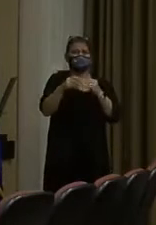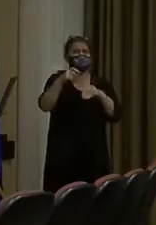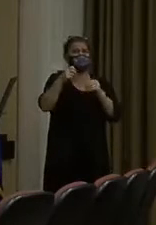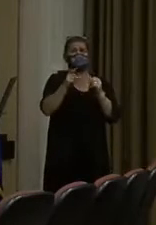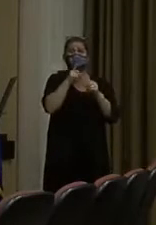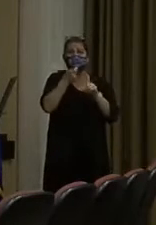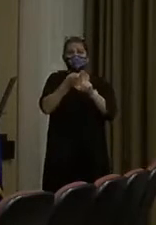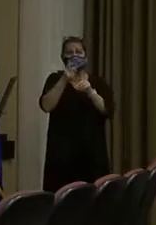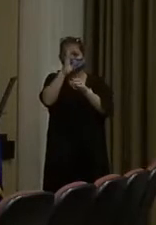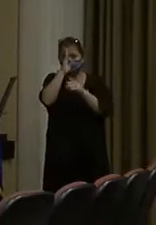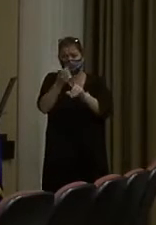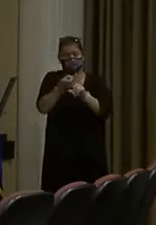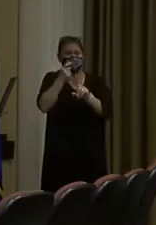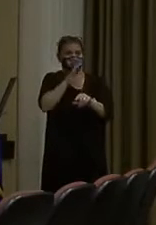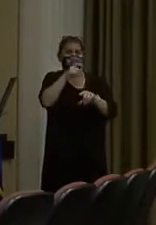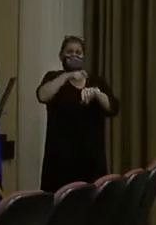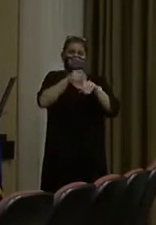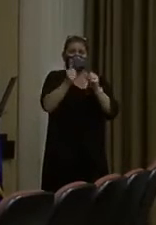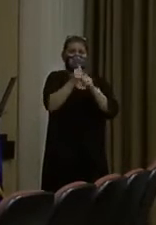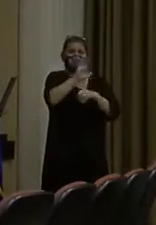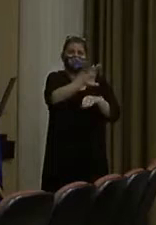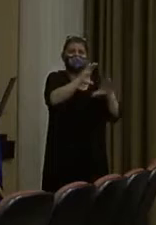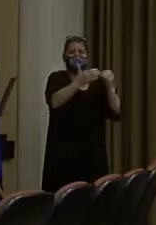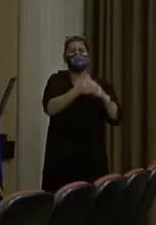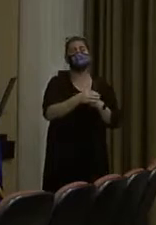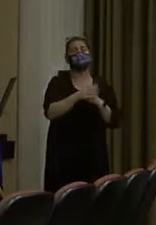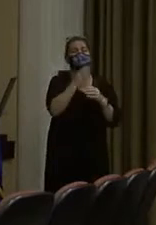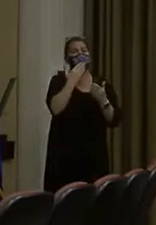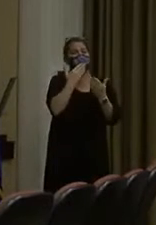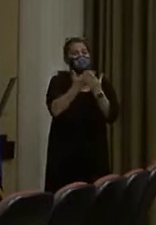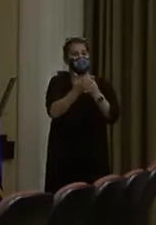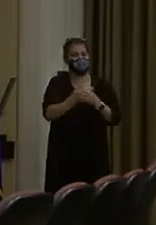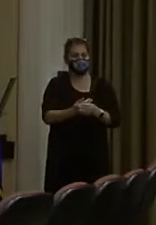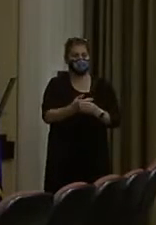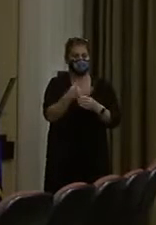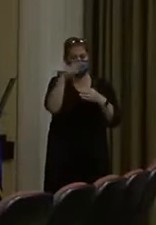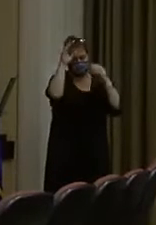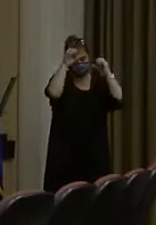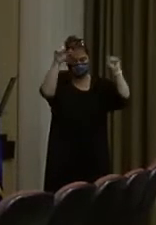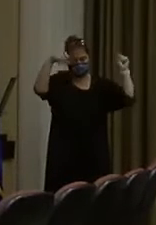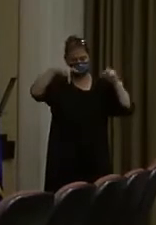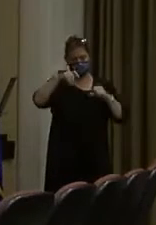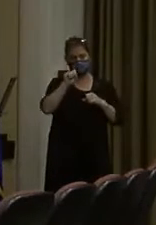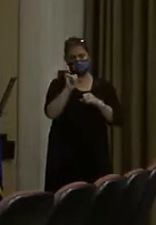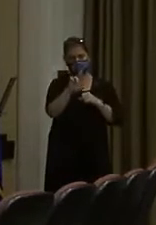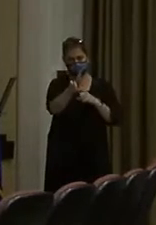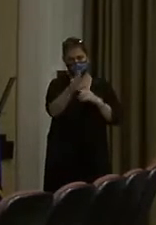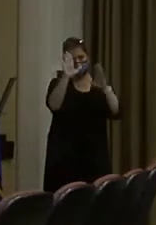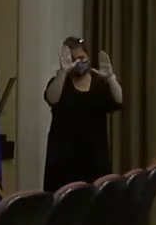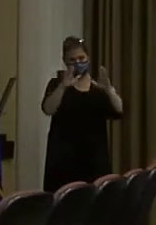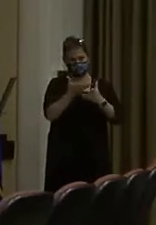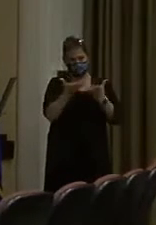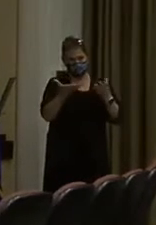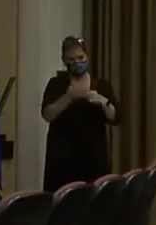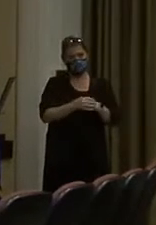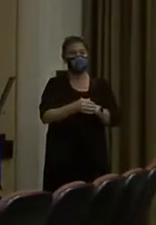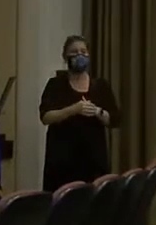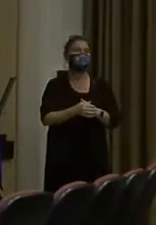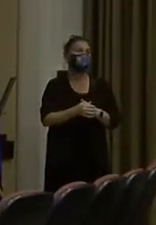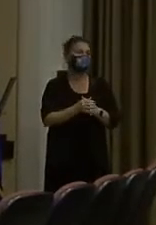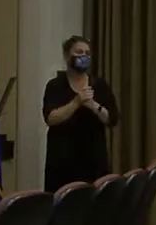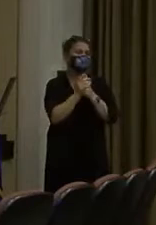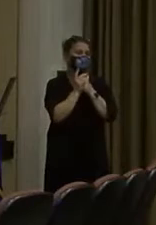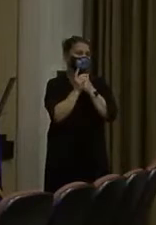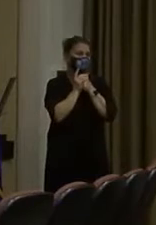spent in her classroom and what she taught us. So thank you, President Poser. It is wonderful to be here, and it's wonderful to be with you all